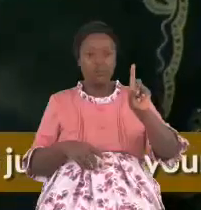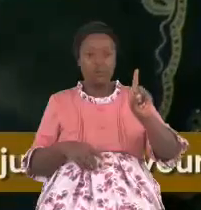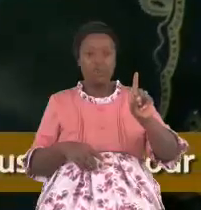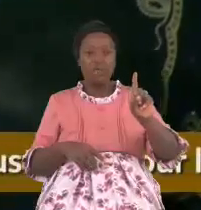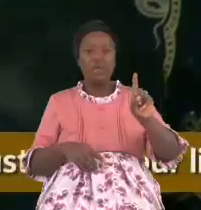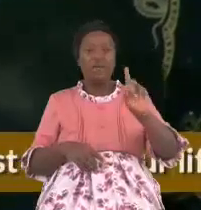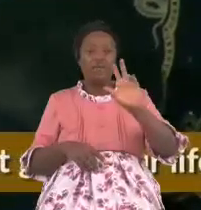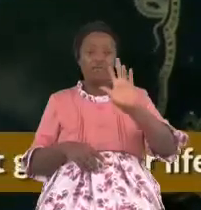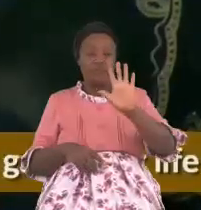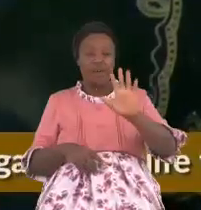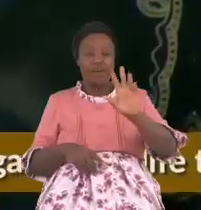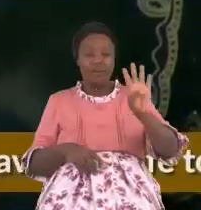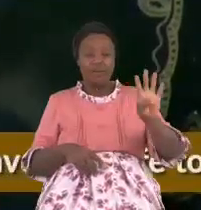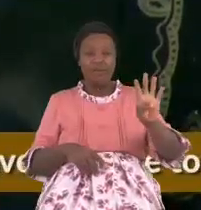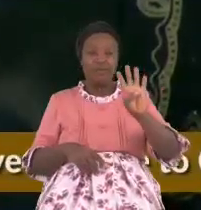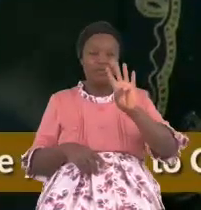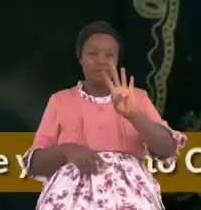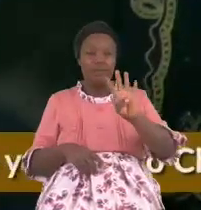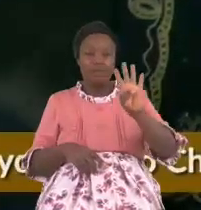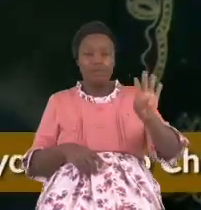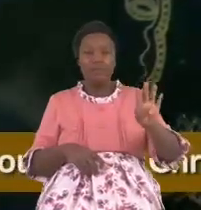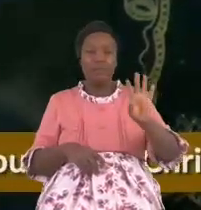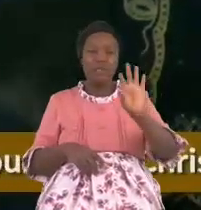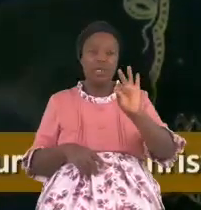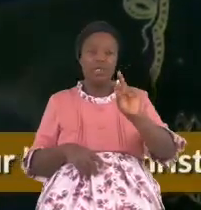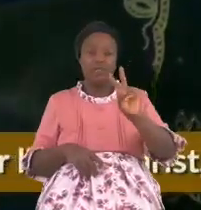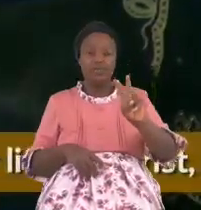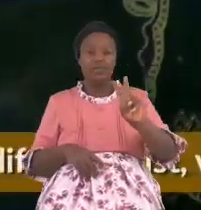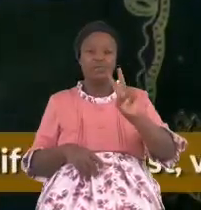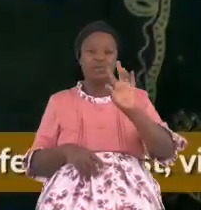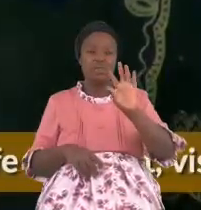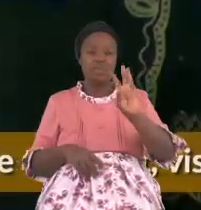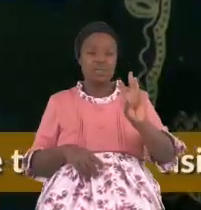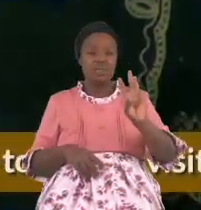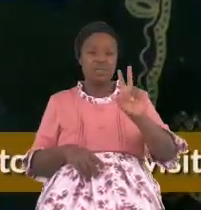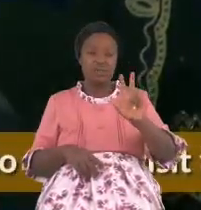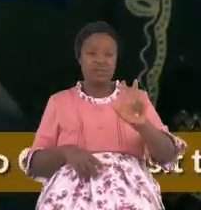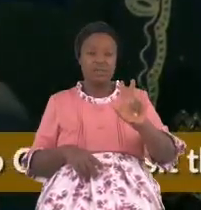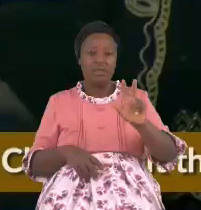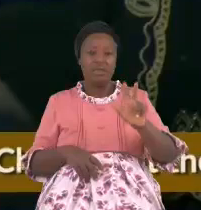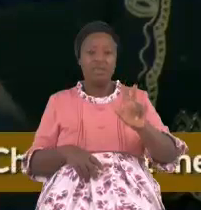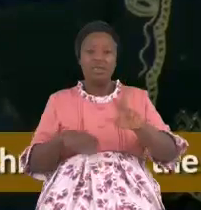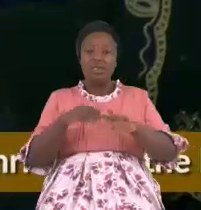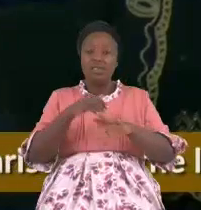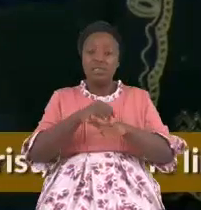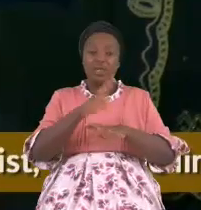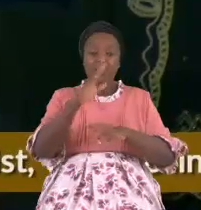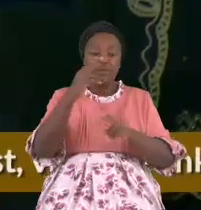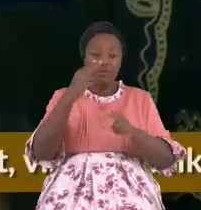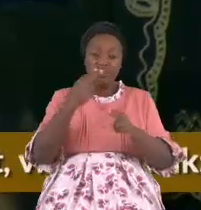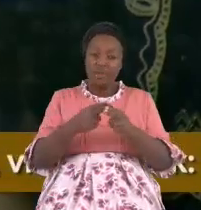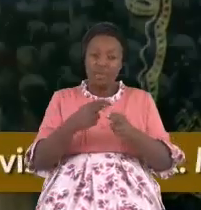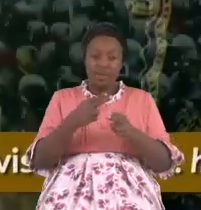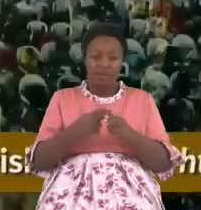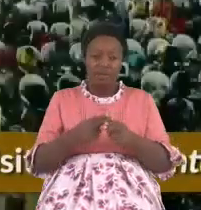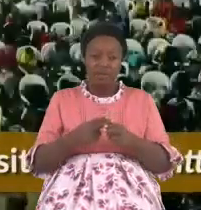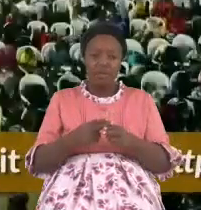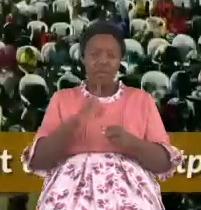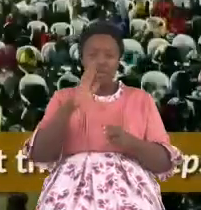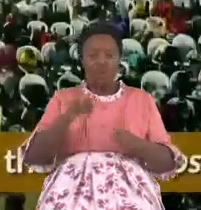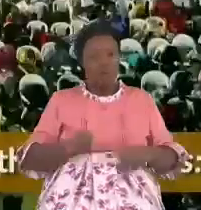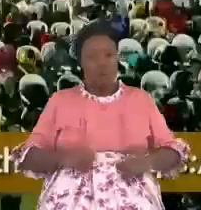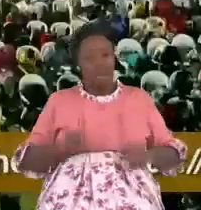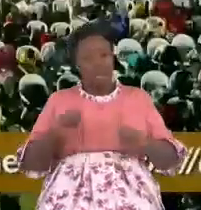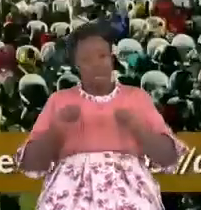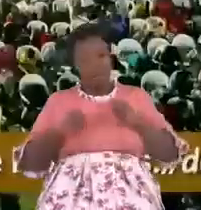nine two six three send your name your address your phone number your email address